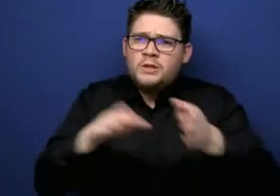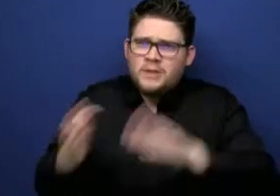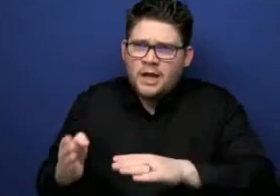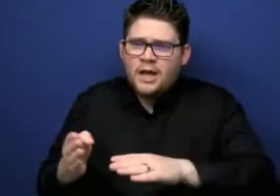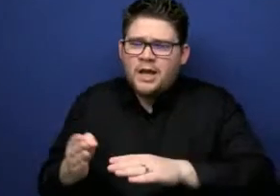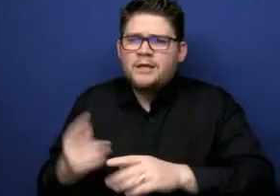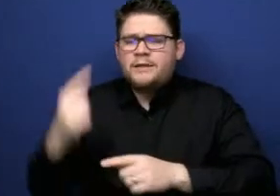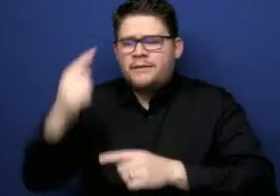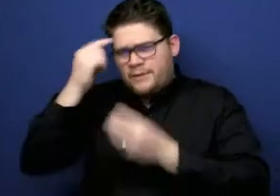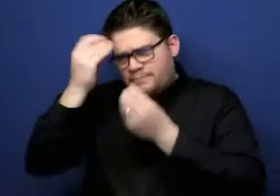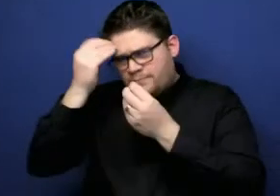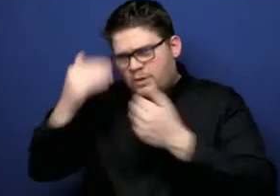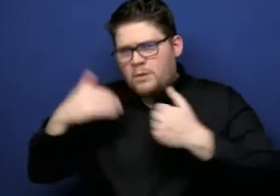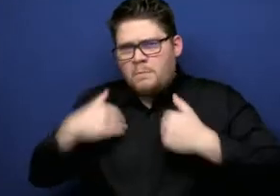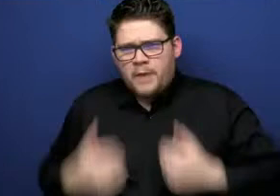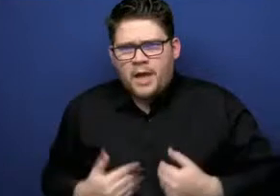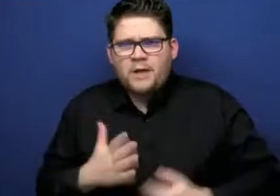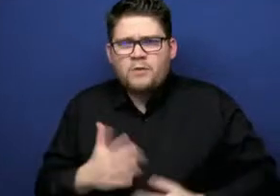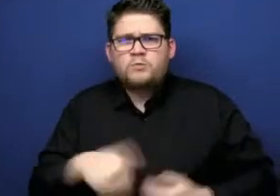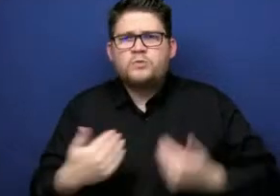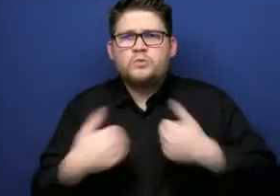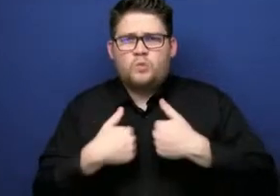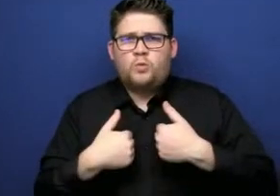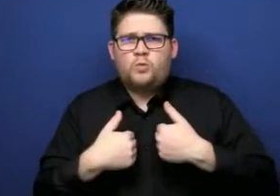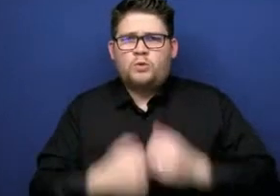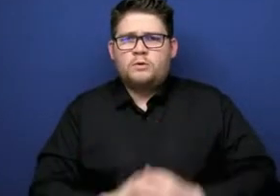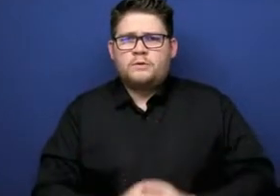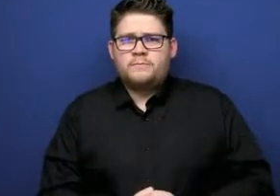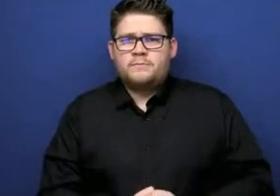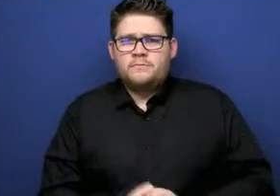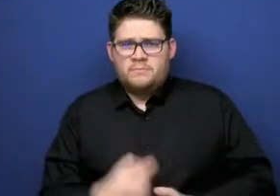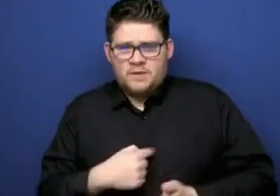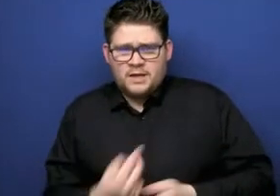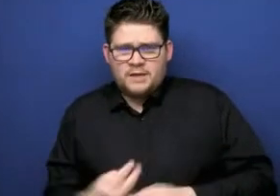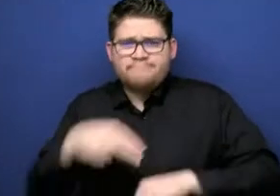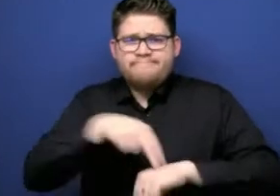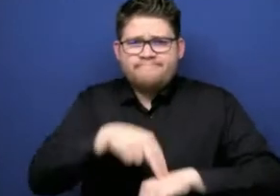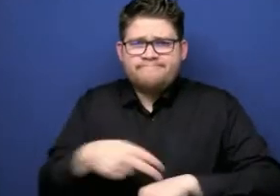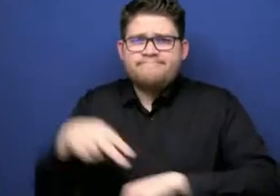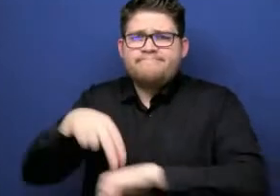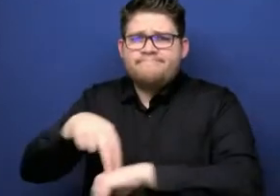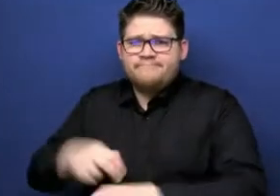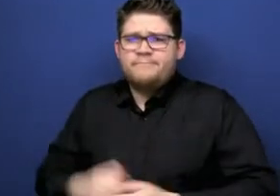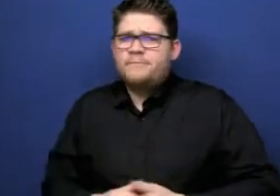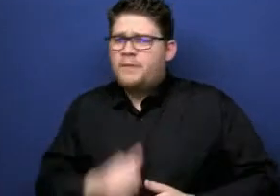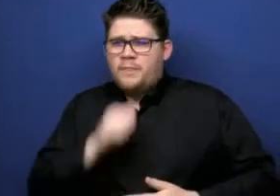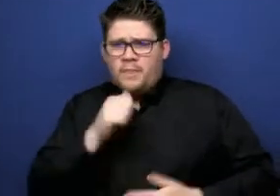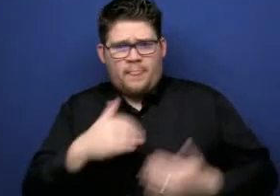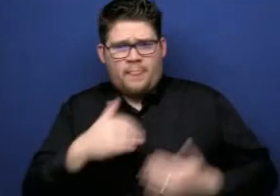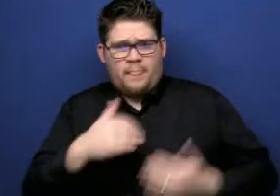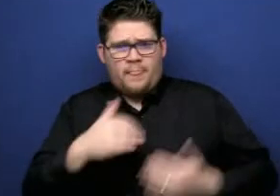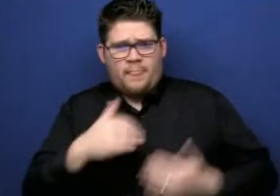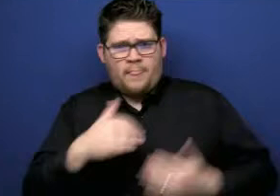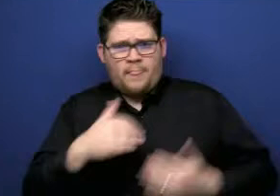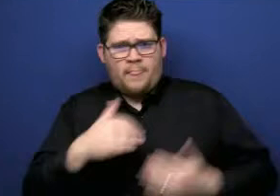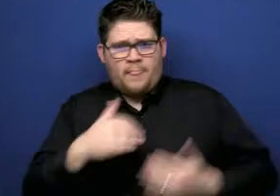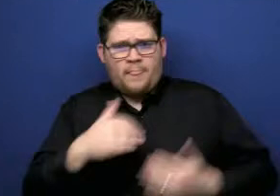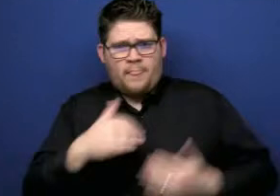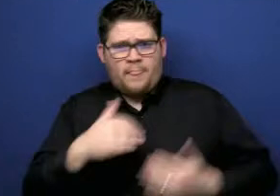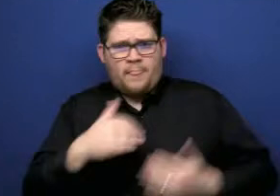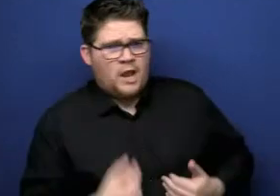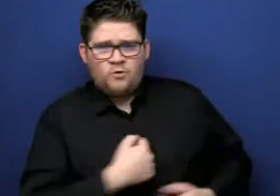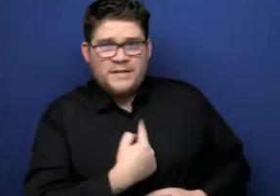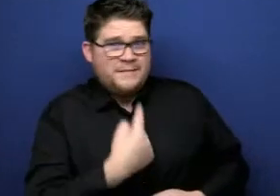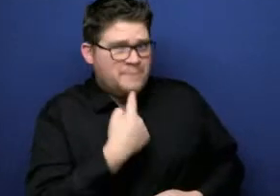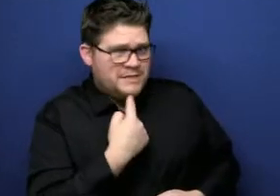standing with too many grieving families at graveside, it is not the body that we miss, not the body that we miss most. That is merely the vessel for the